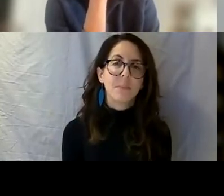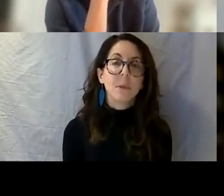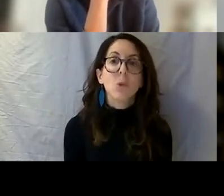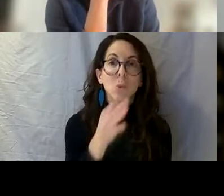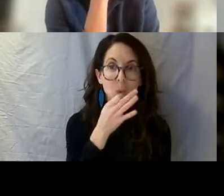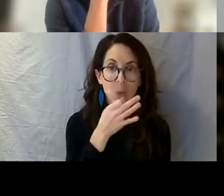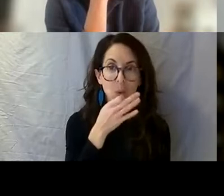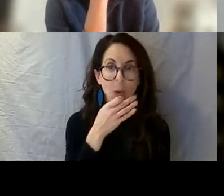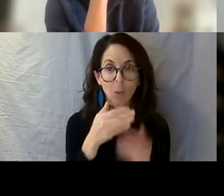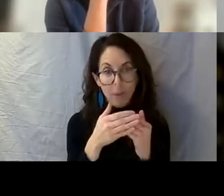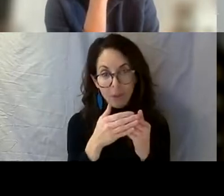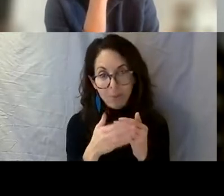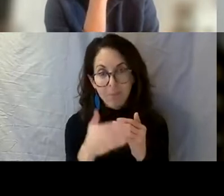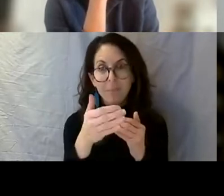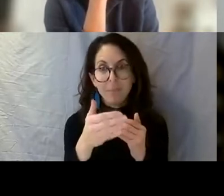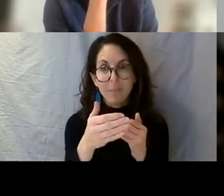moment where the